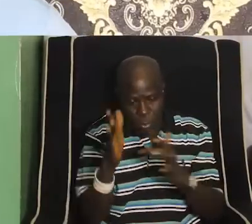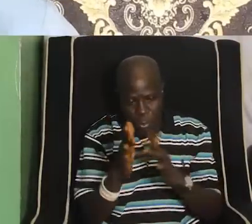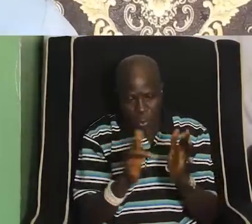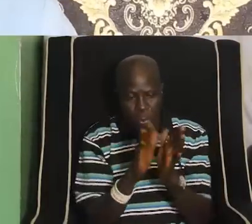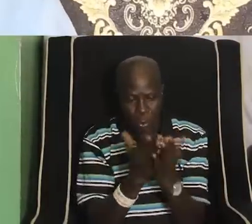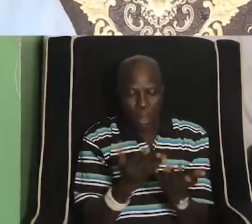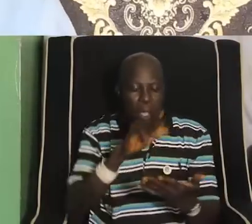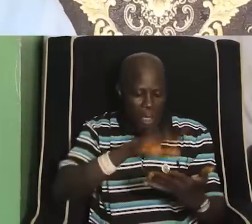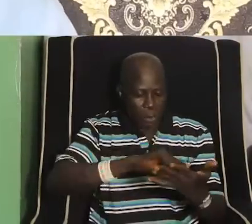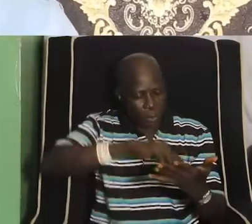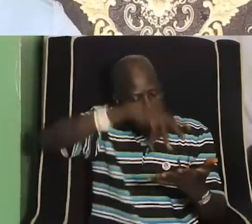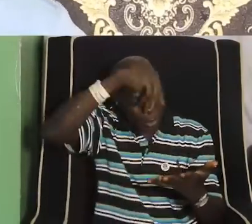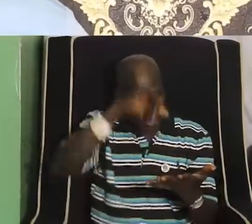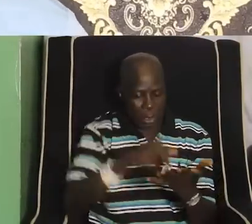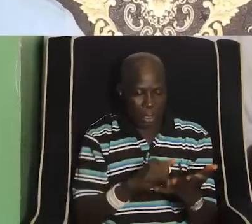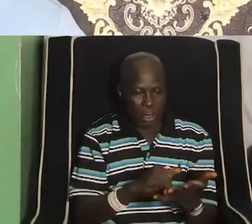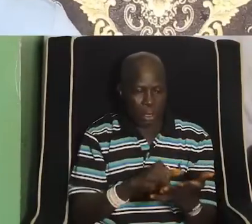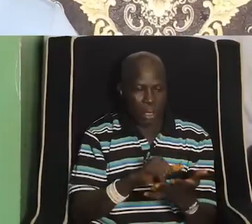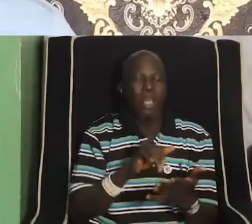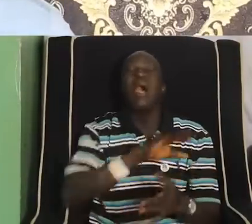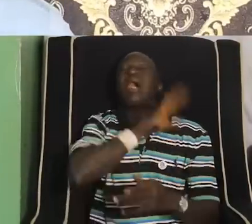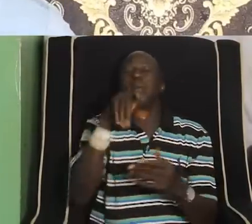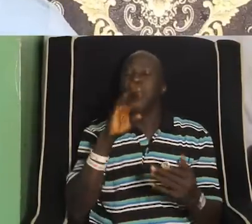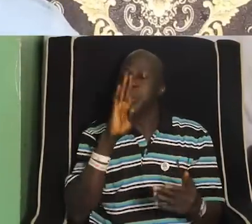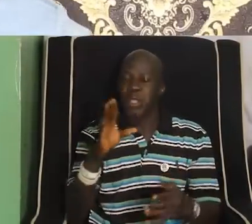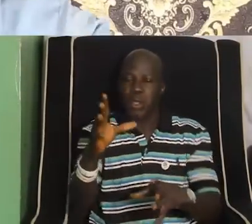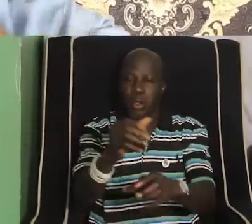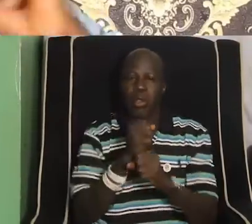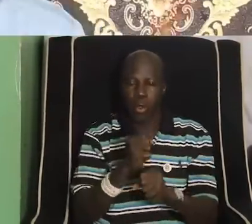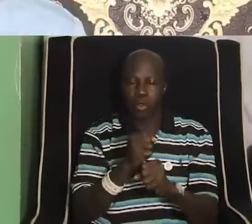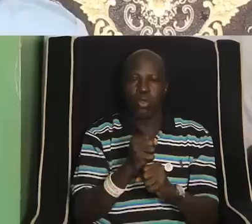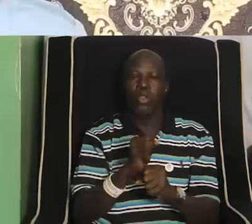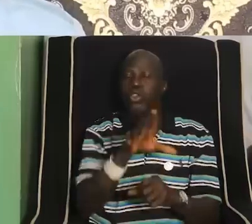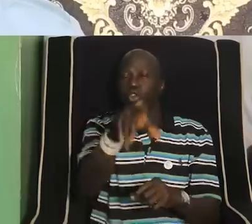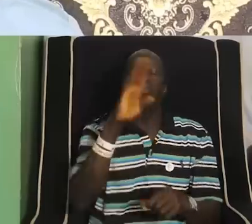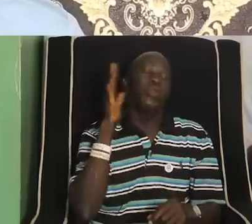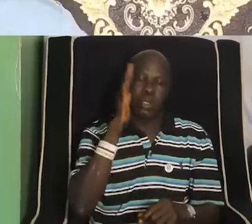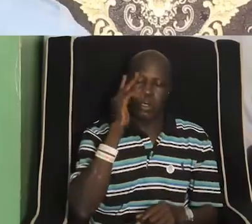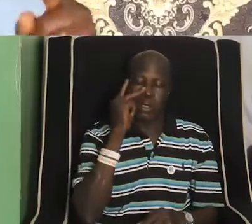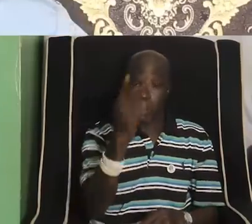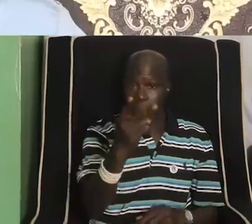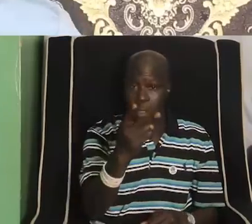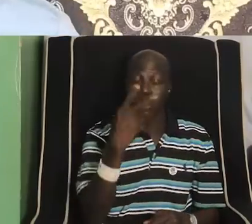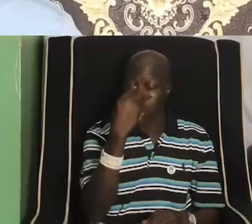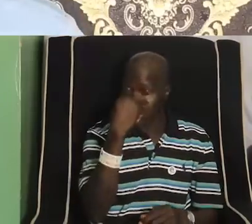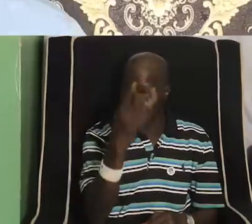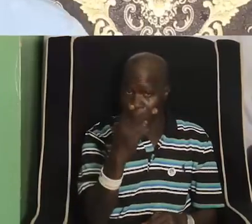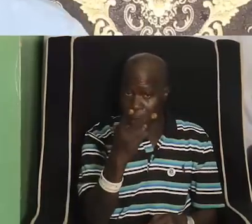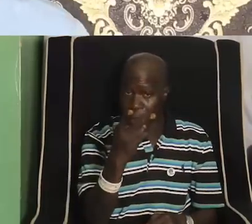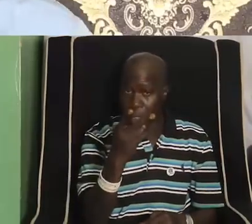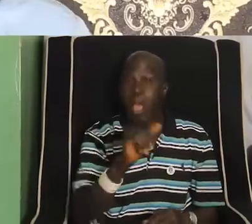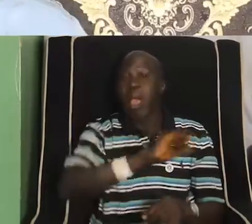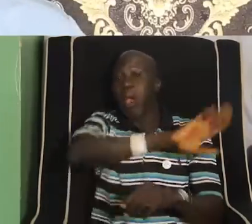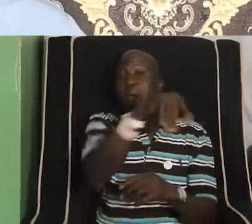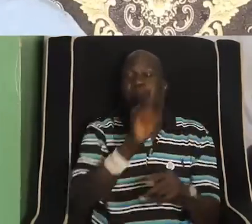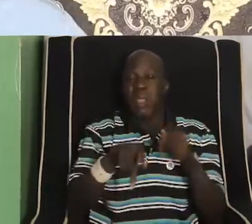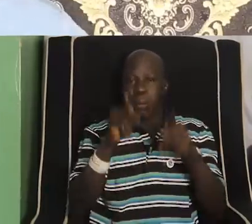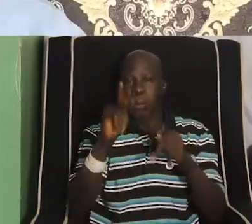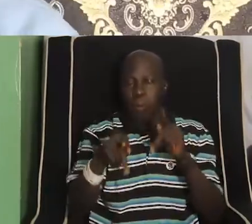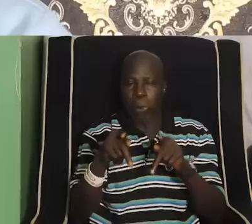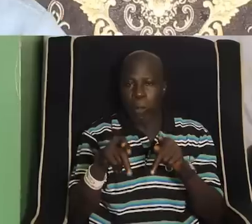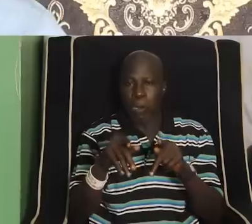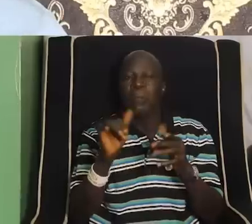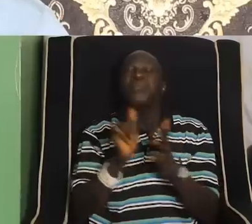Ko de ka. Study. Yo si se. Iwo yo ri. That will see. O ri. You will see. Awon eniyan. The people.